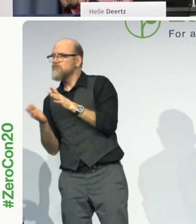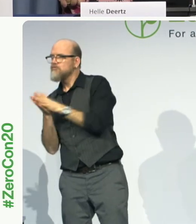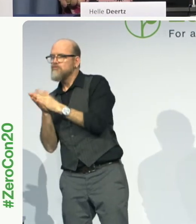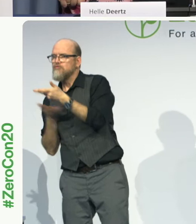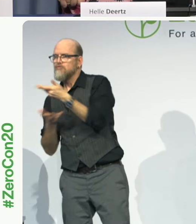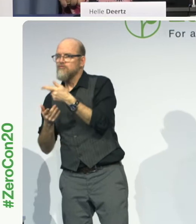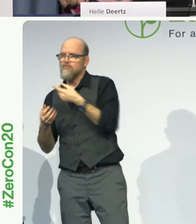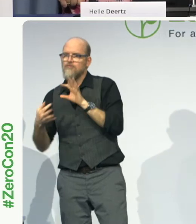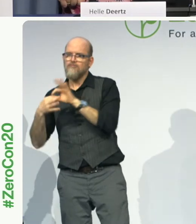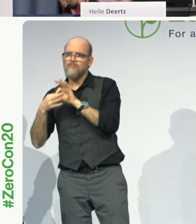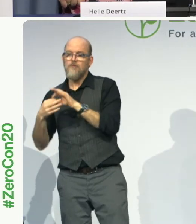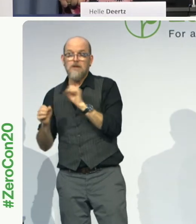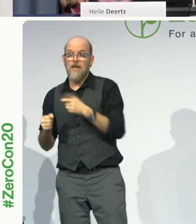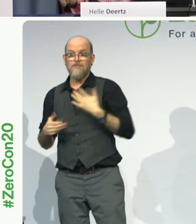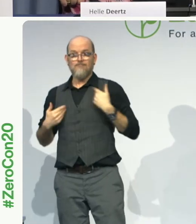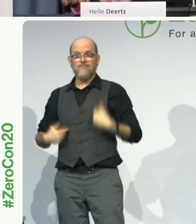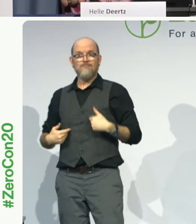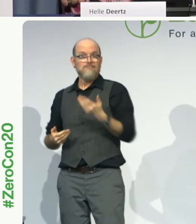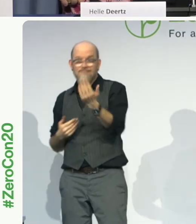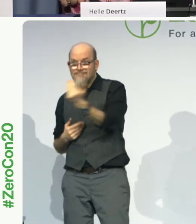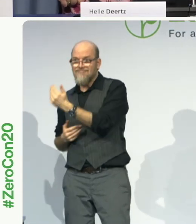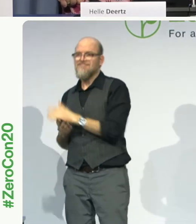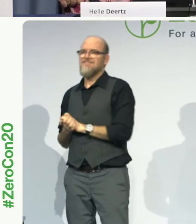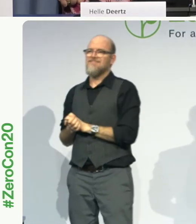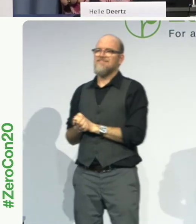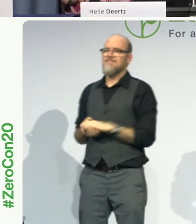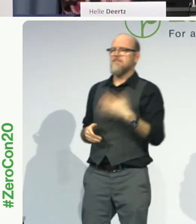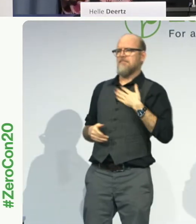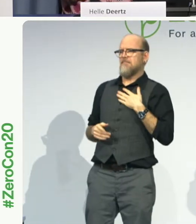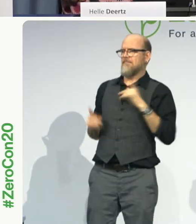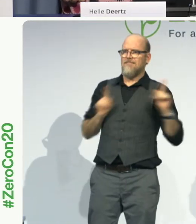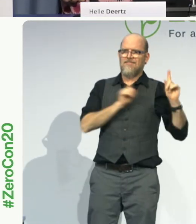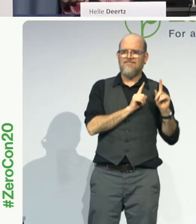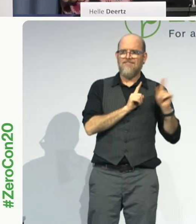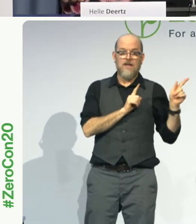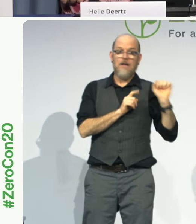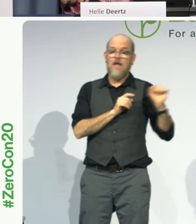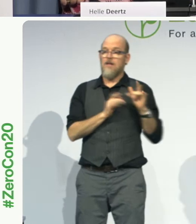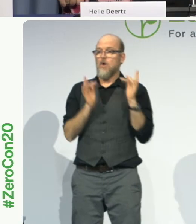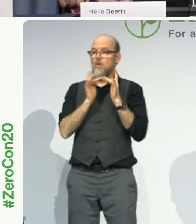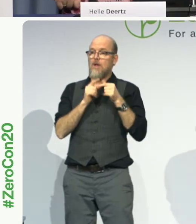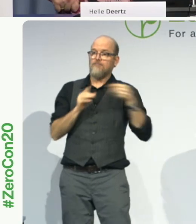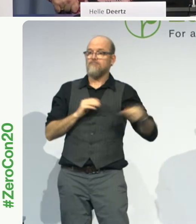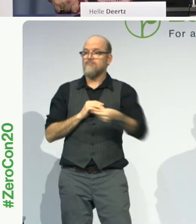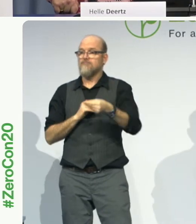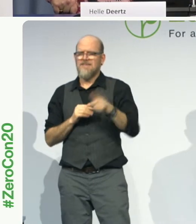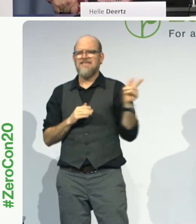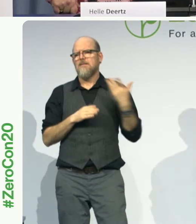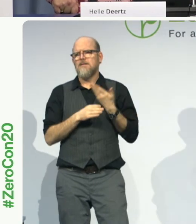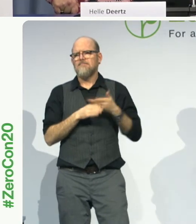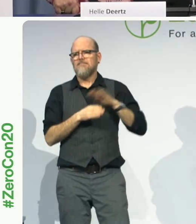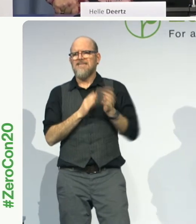and to give you the contact of my colleague who is the expert on the digital side of